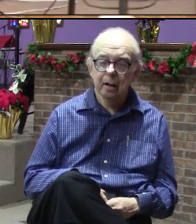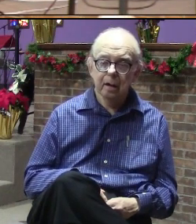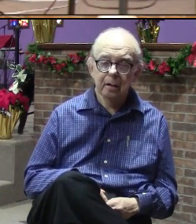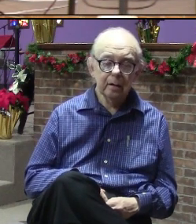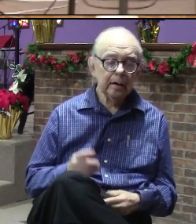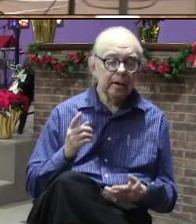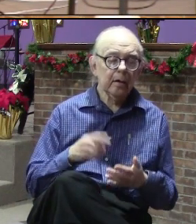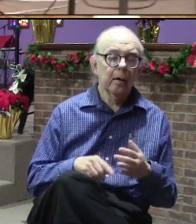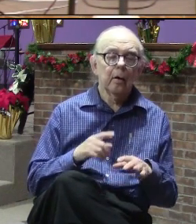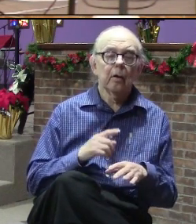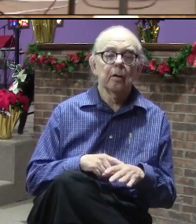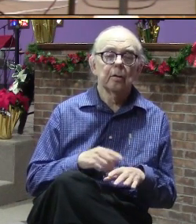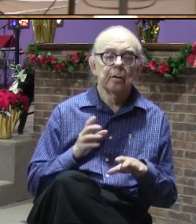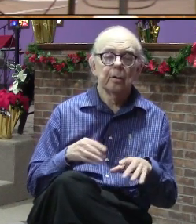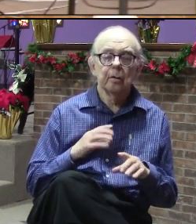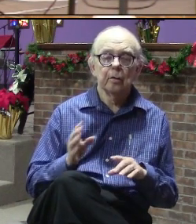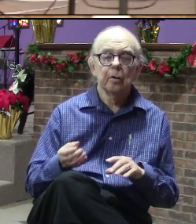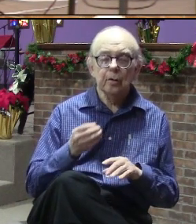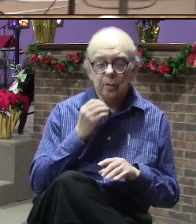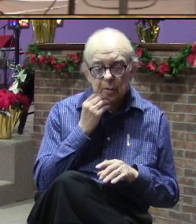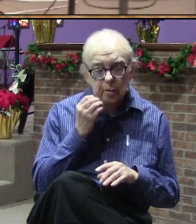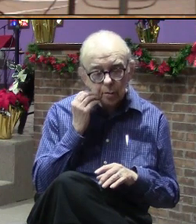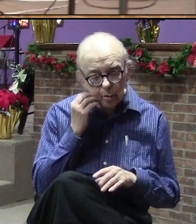What time today do you want to go home to your mother?